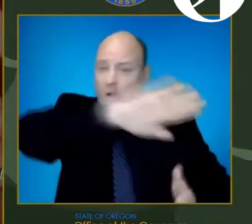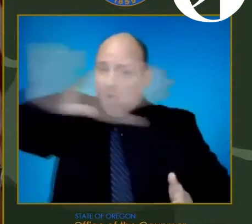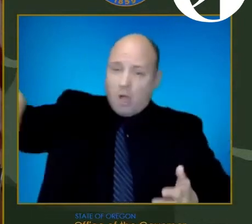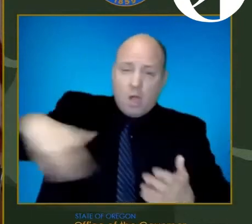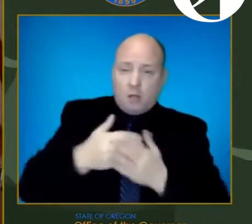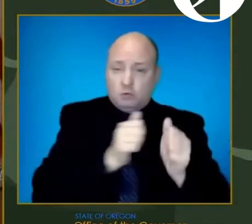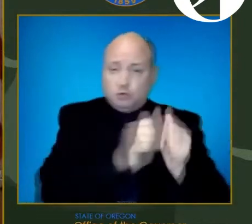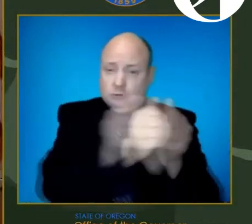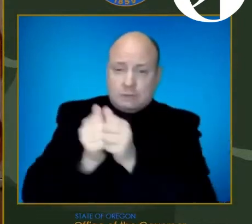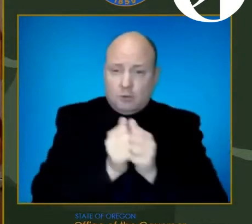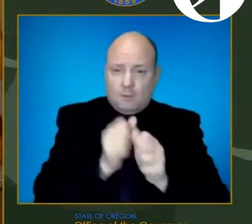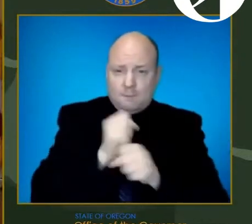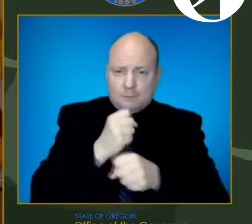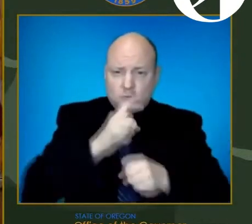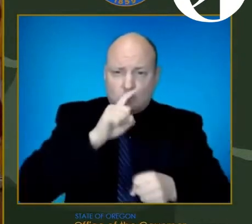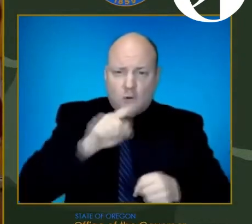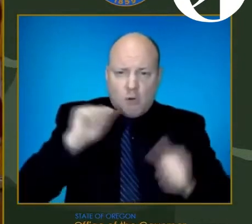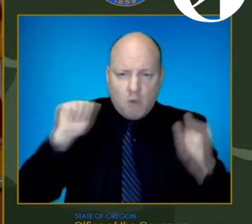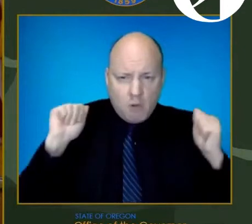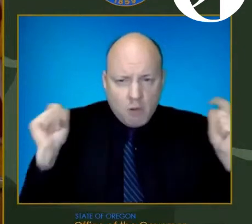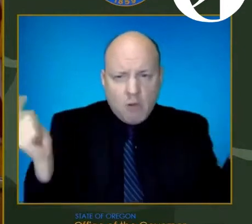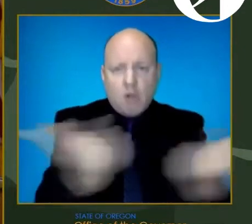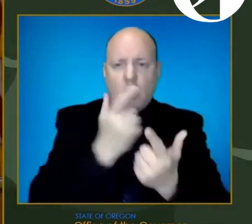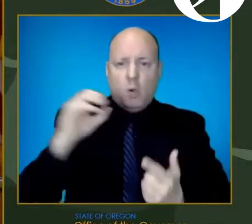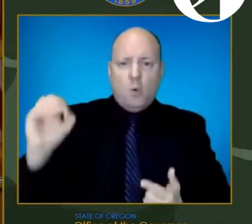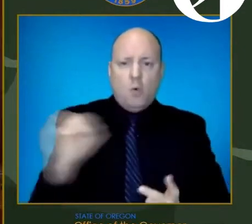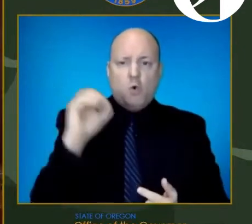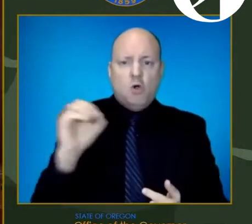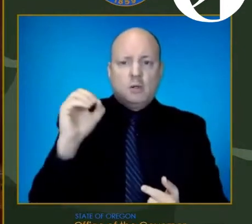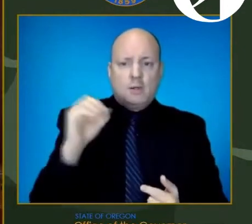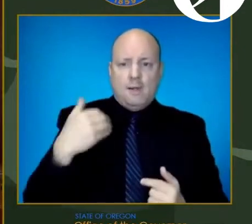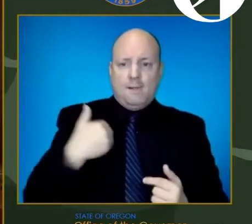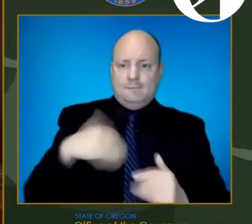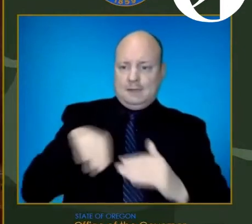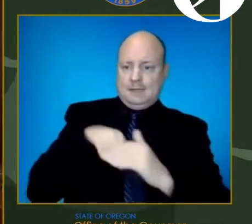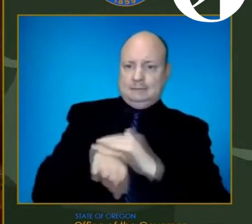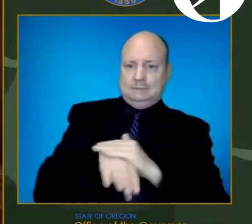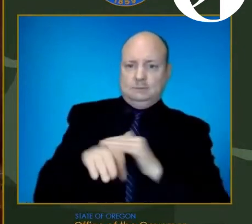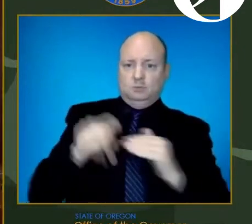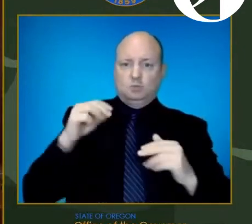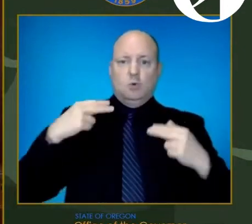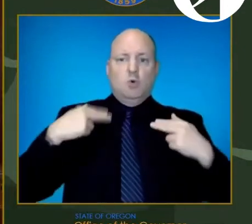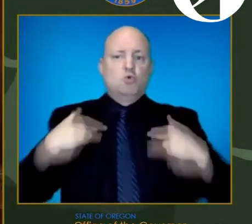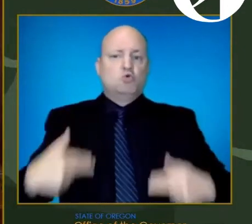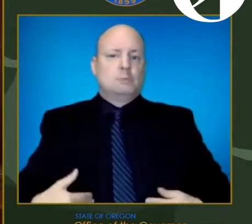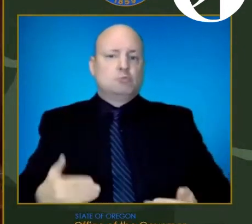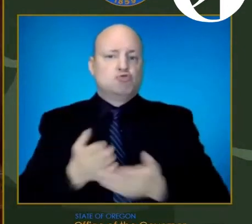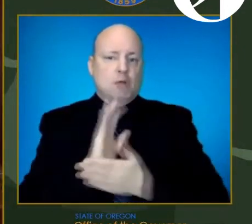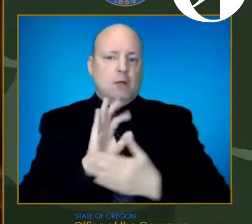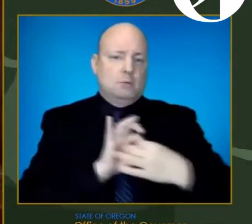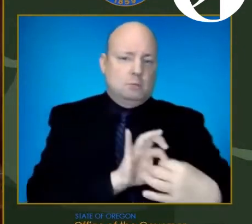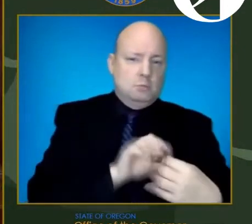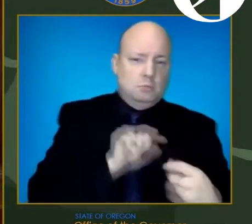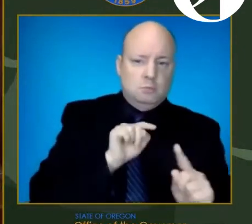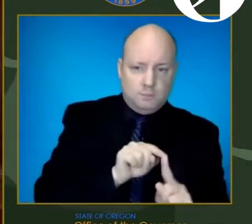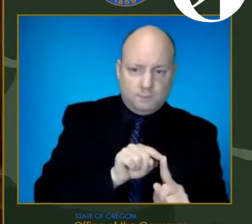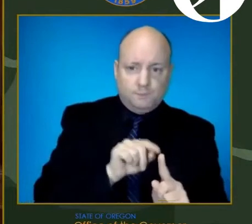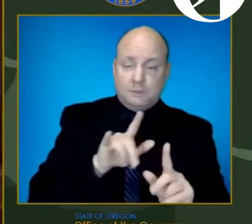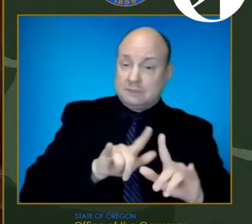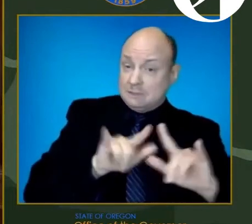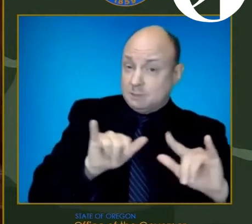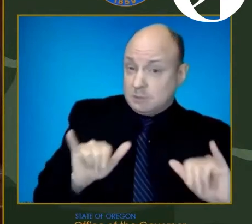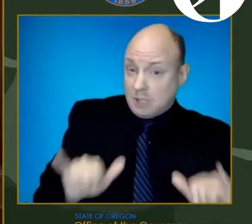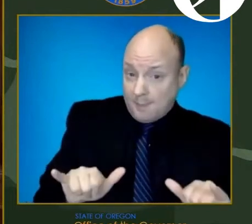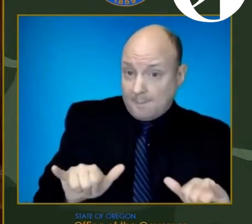single Oregonian has access to this human right. At the same time, we need to continue the